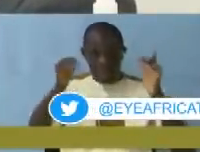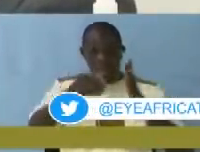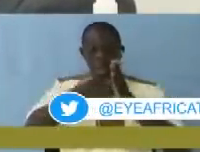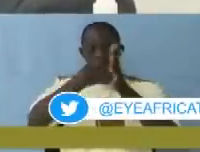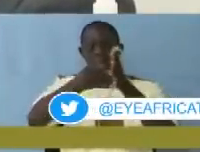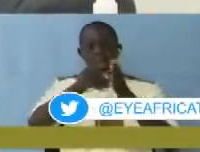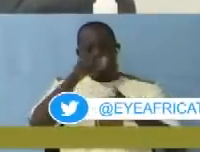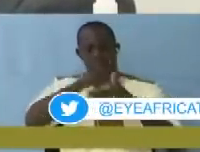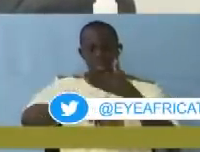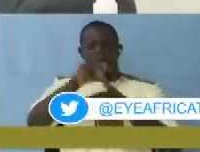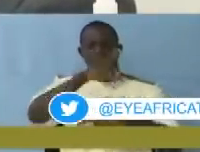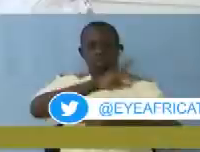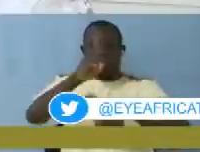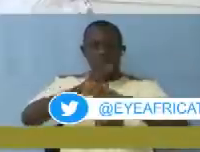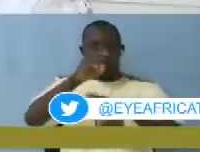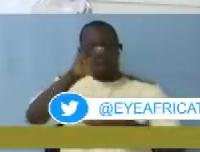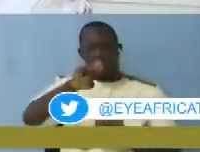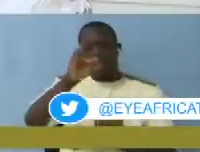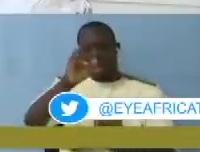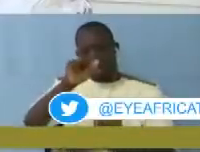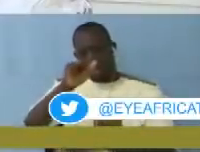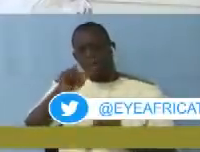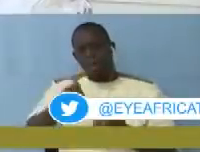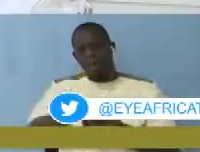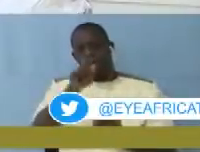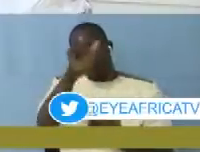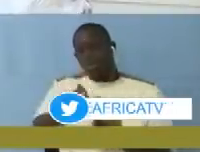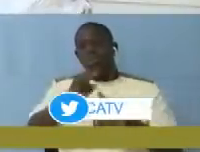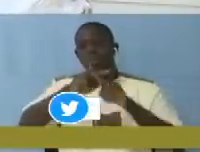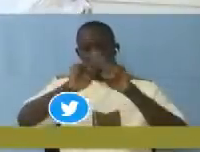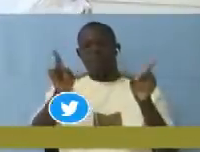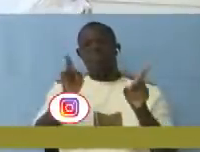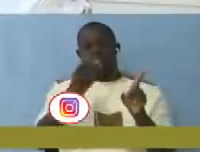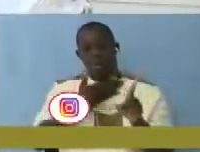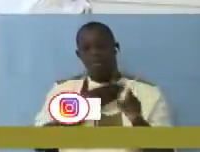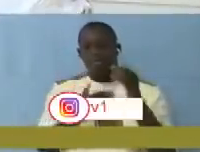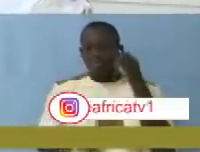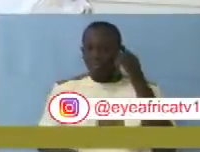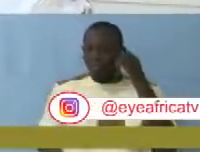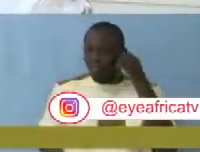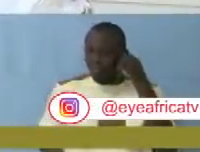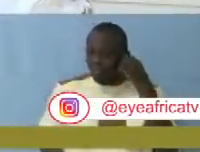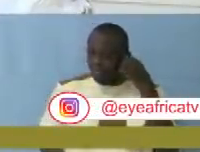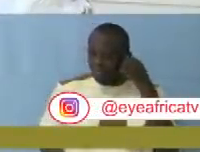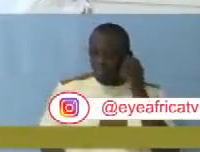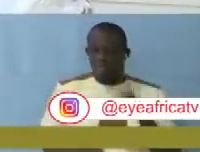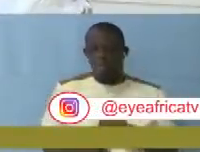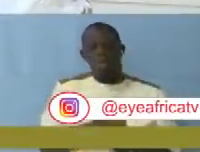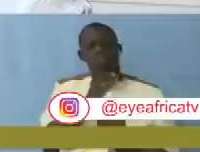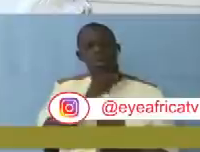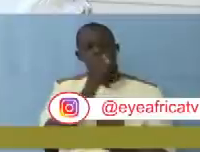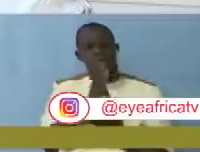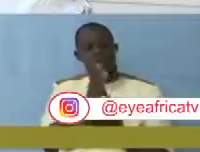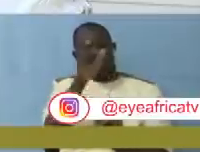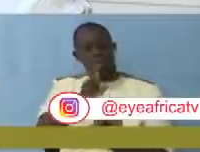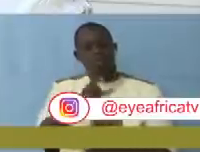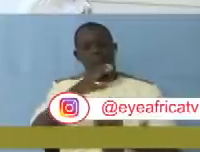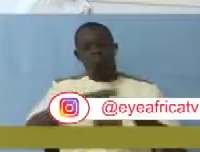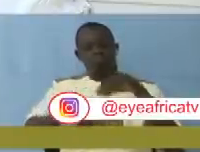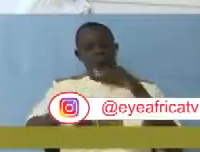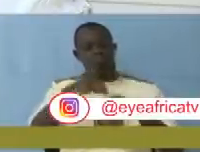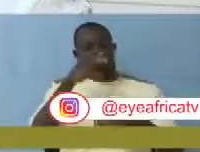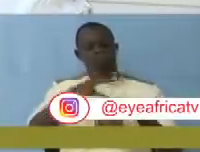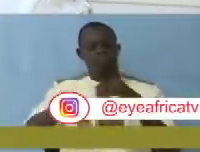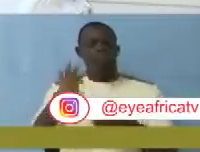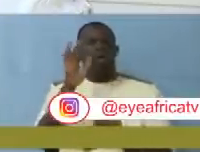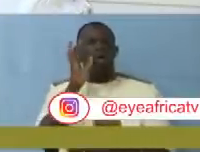NIA? Individual difference comes in. You may see one expert. You are avoiding if it is me, the question. I'll say no. If it is for